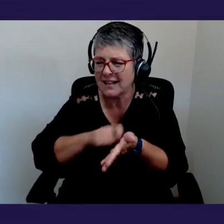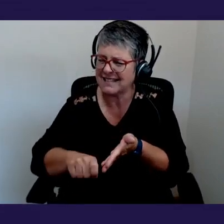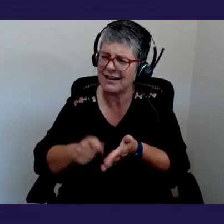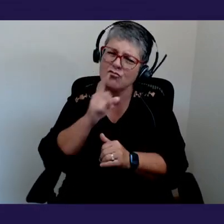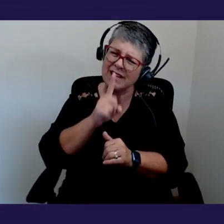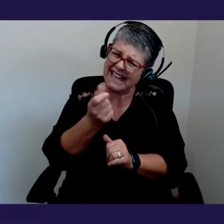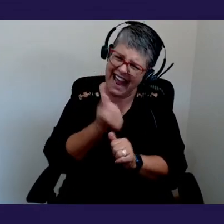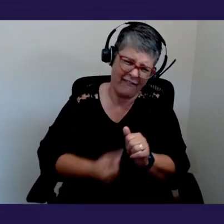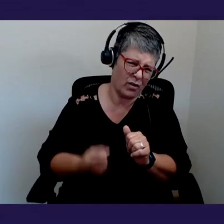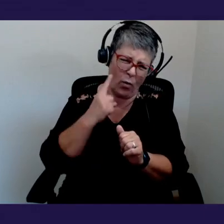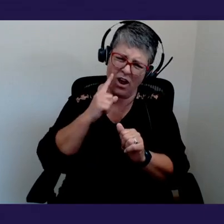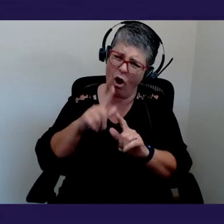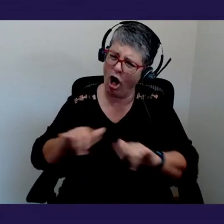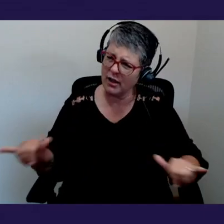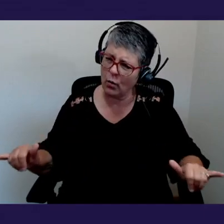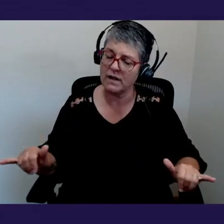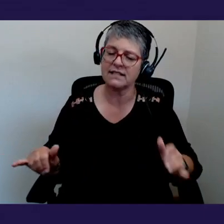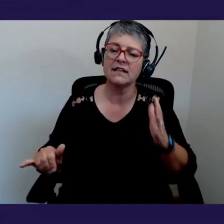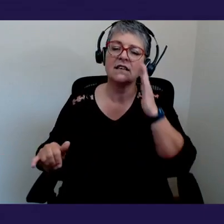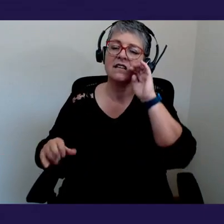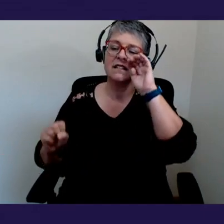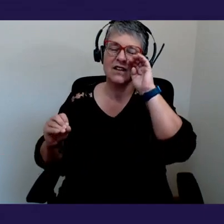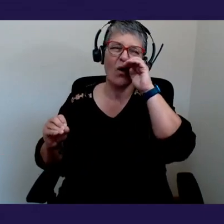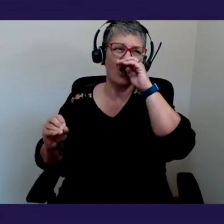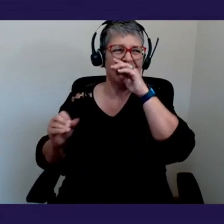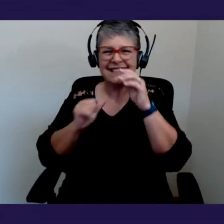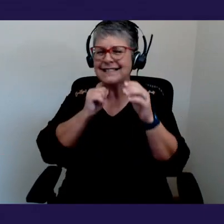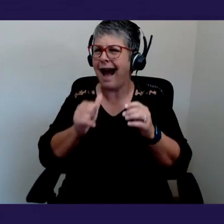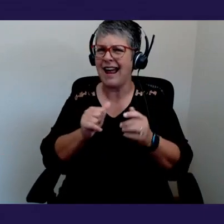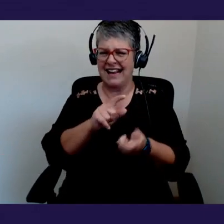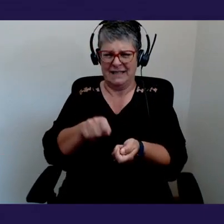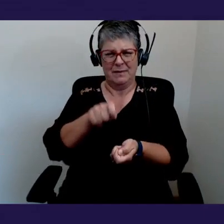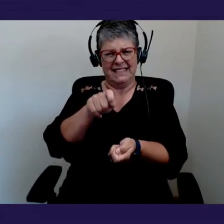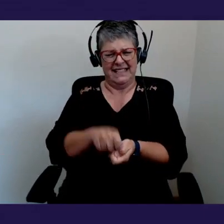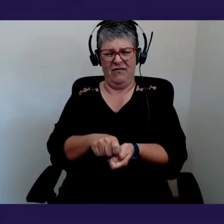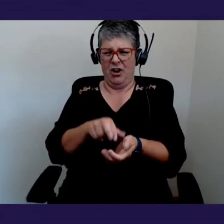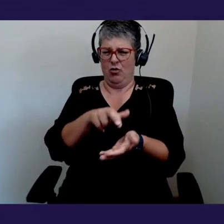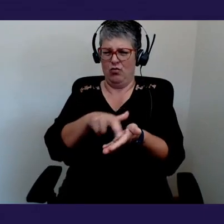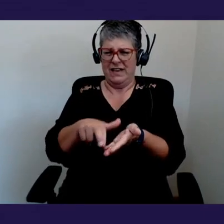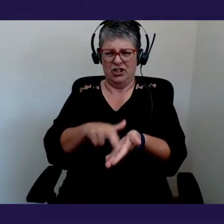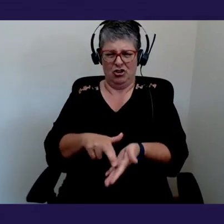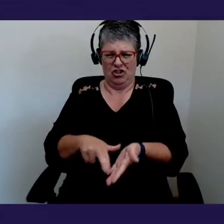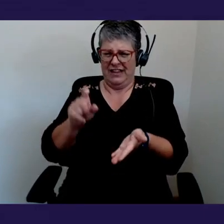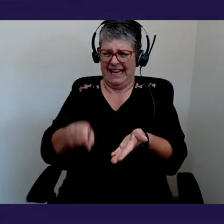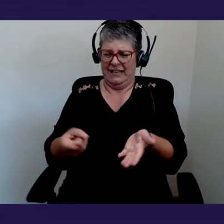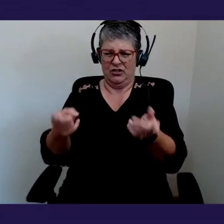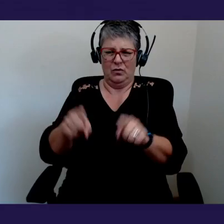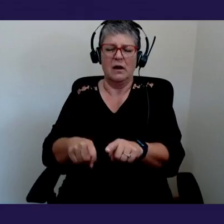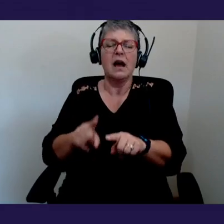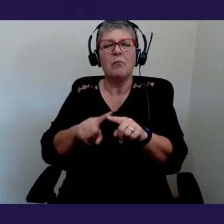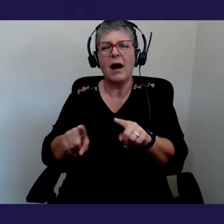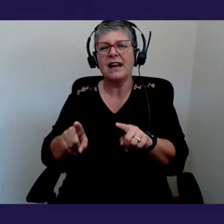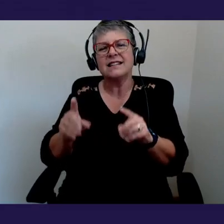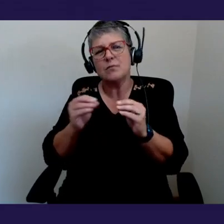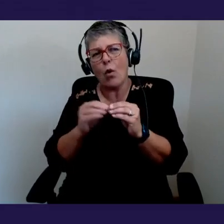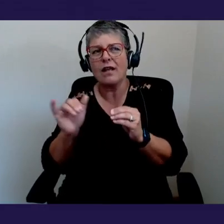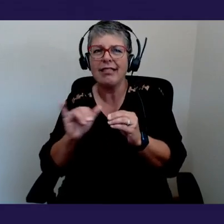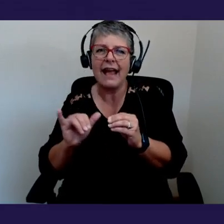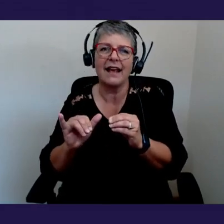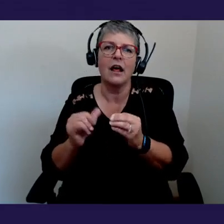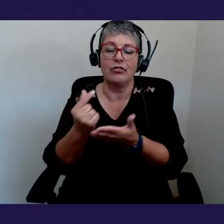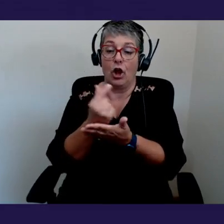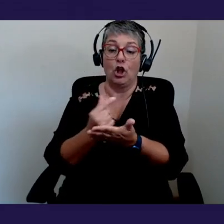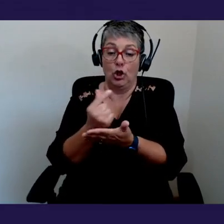think it's not so much any specific kind of research that needs to be done. It's probably the glue that sticks all of that